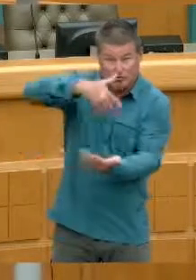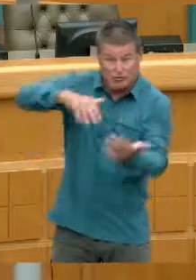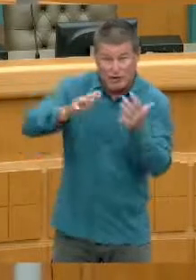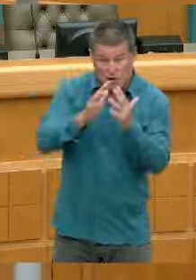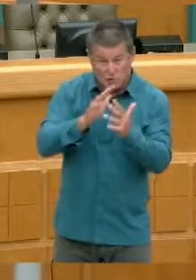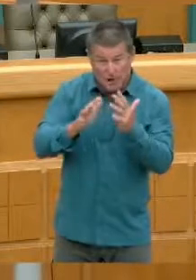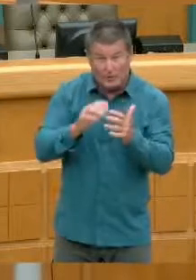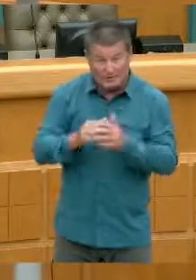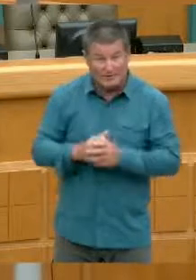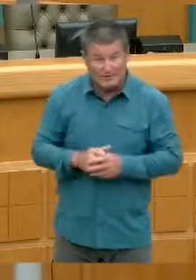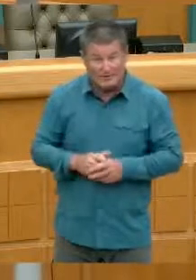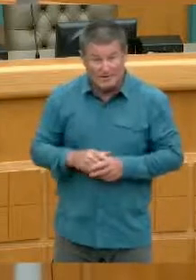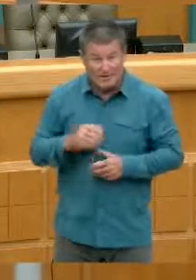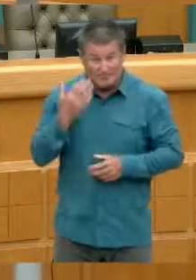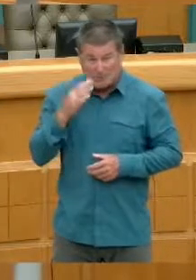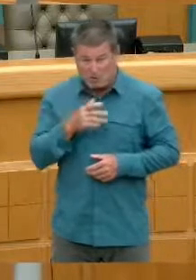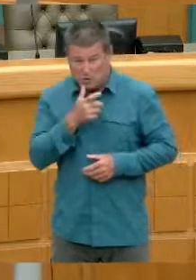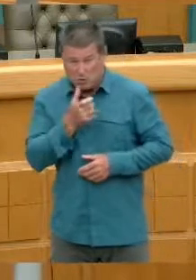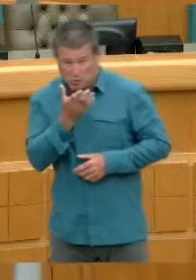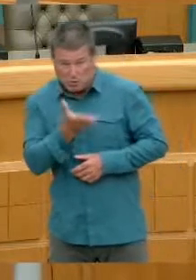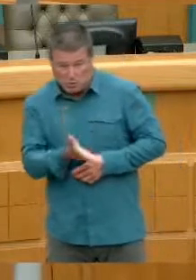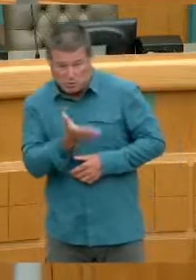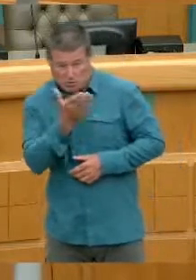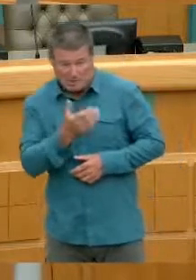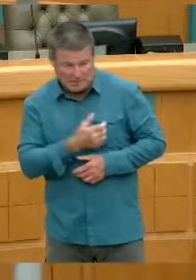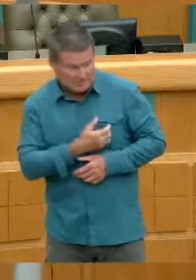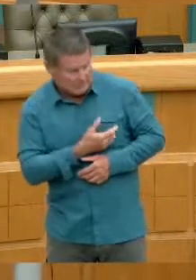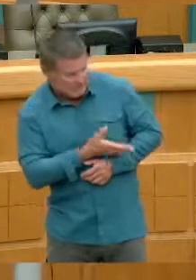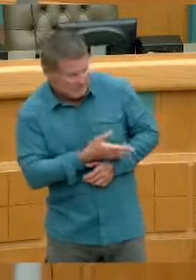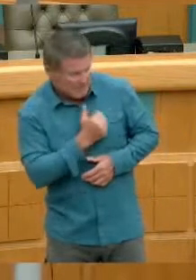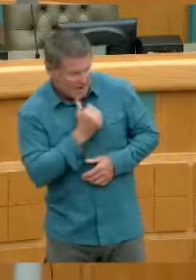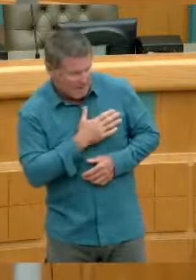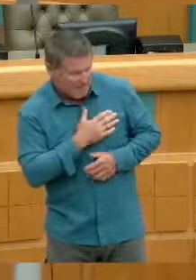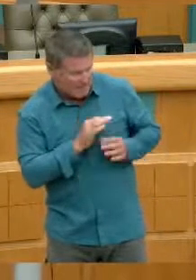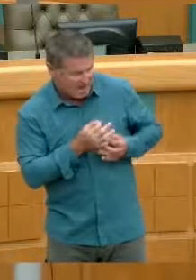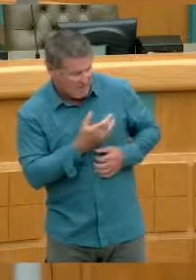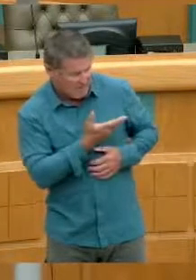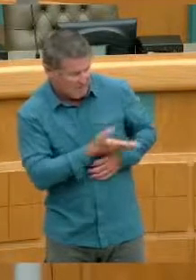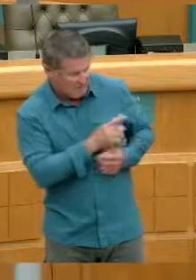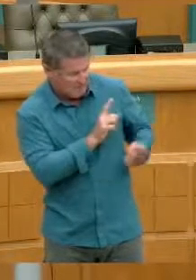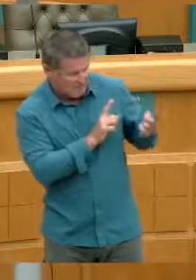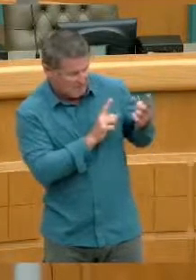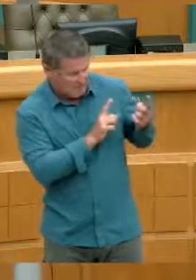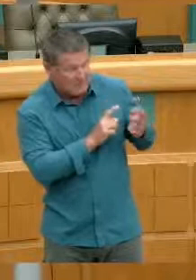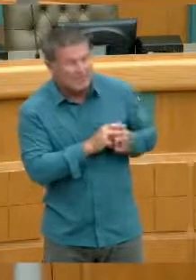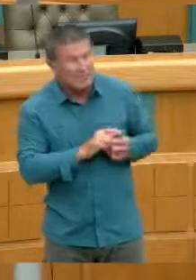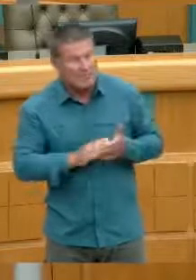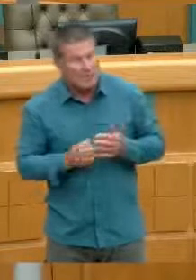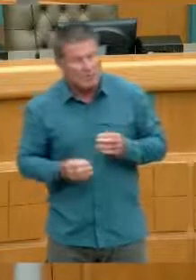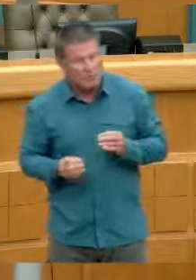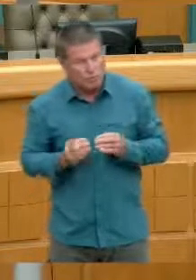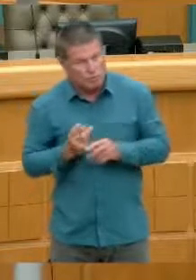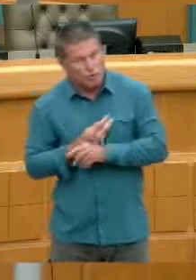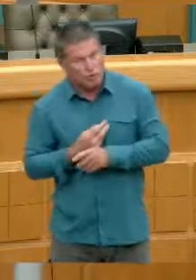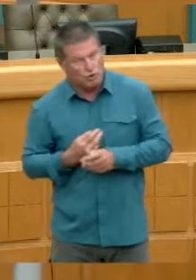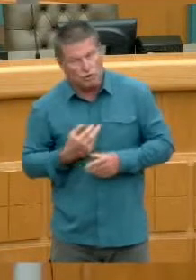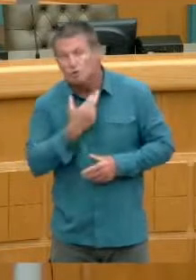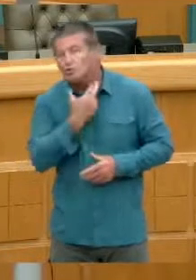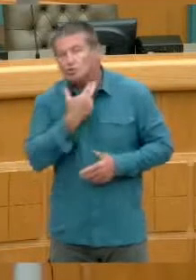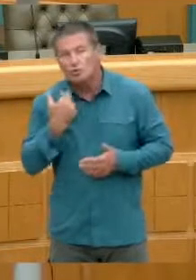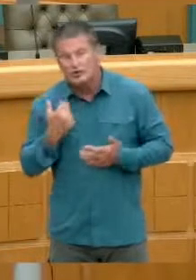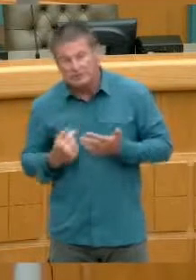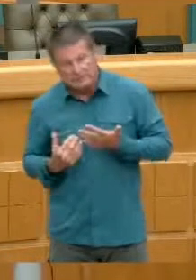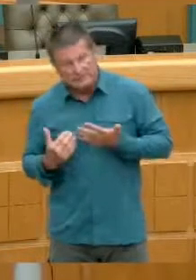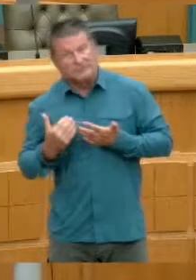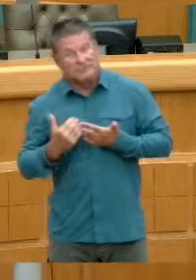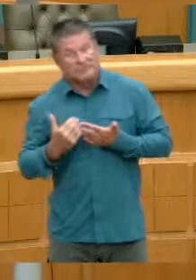area and you don't really know the individuals next to you. They're not all family members. That's where you're getting into a higher risk for contracting